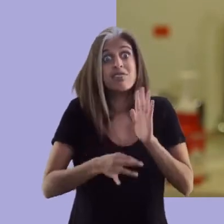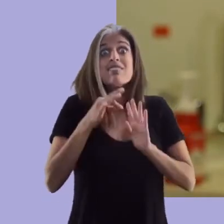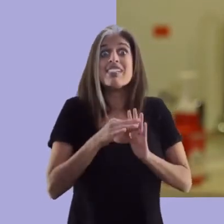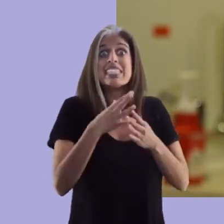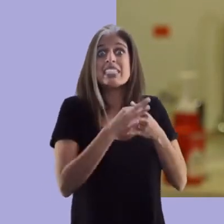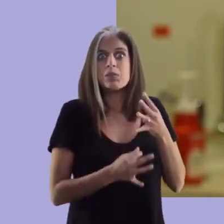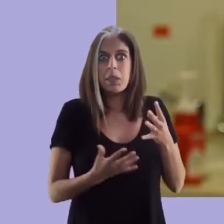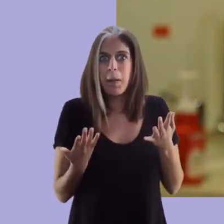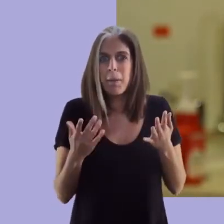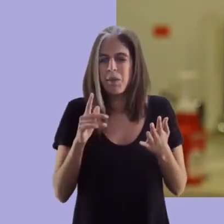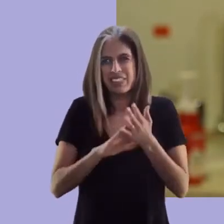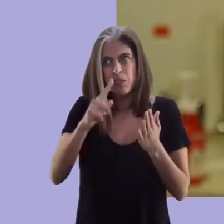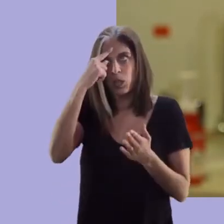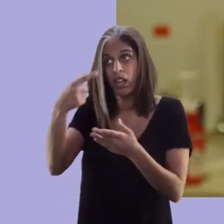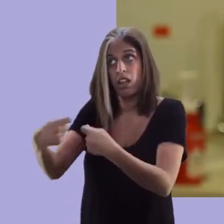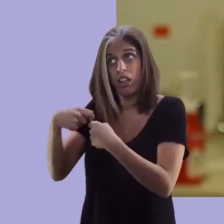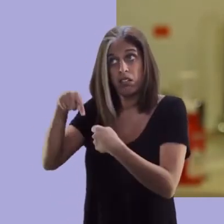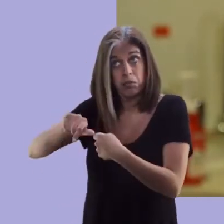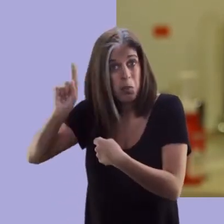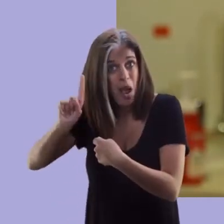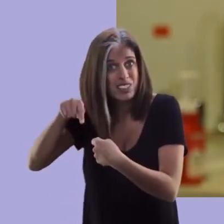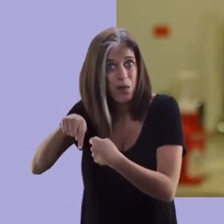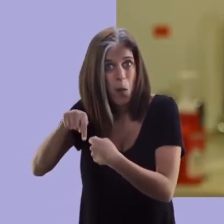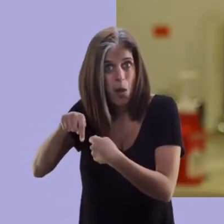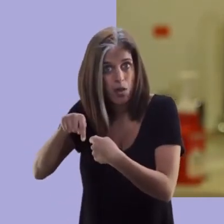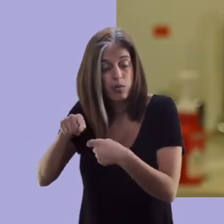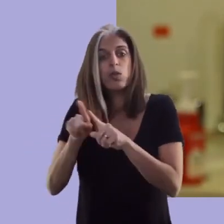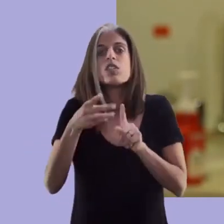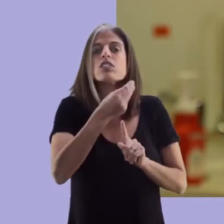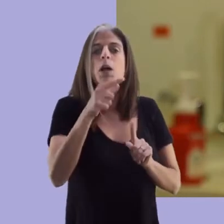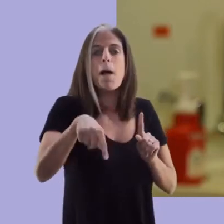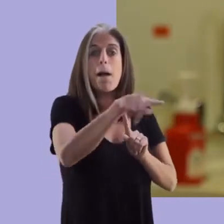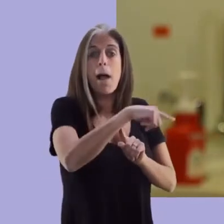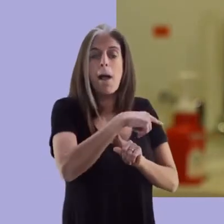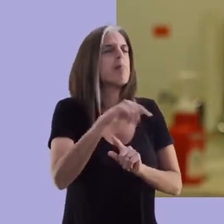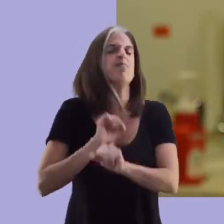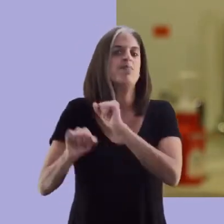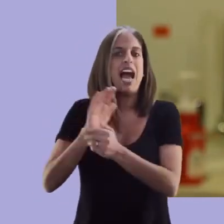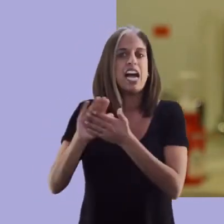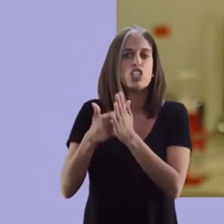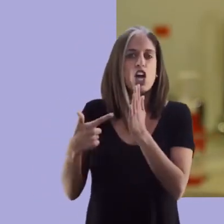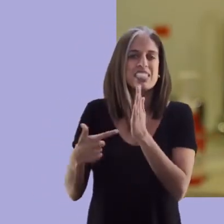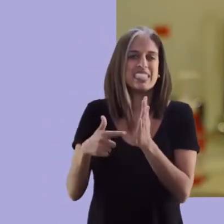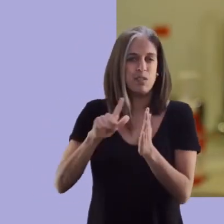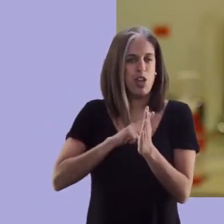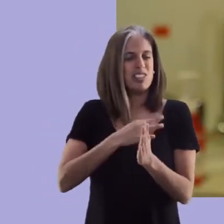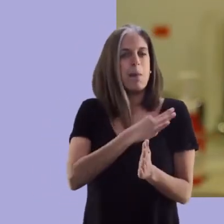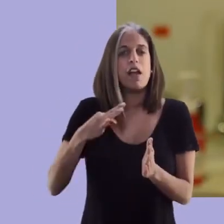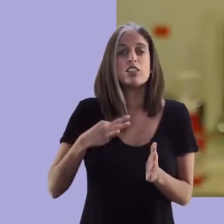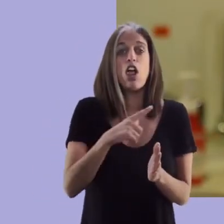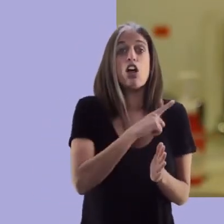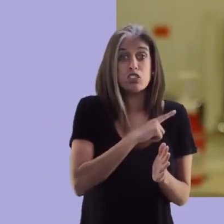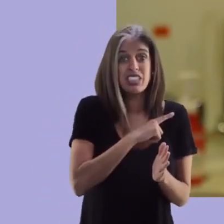So you have to think about what you're taking it for. For some people who choose not to take HRT or can't, maybe for medical reasons,